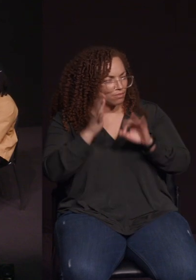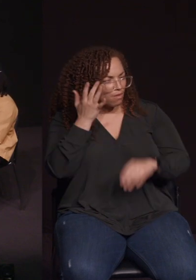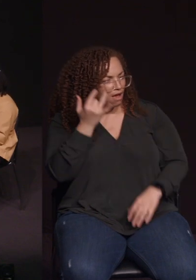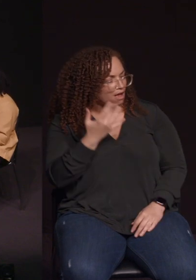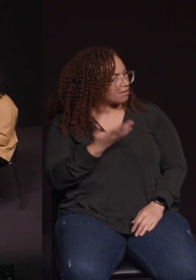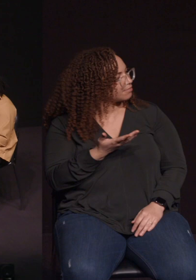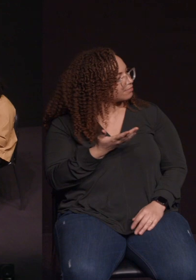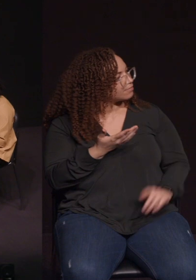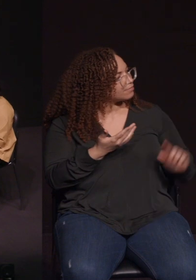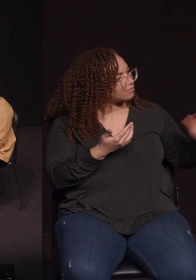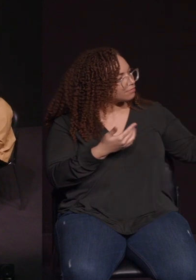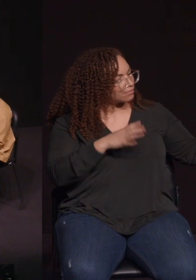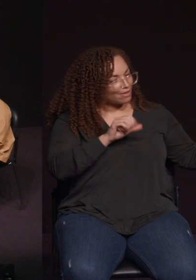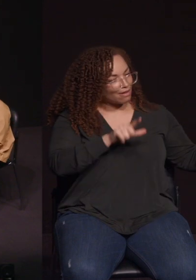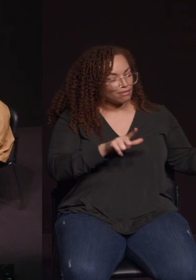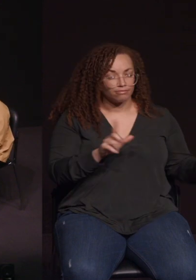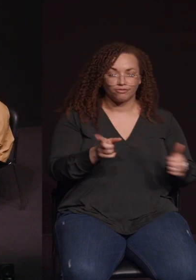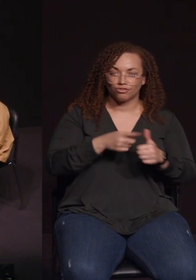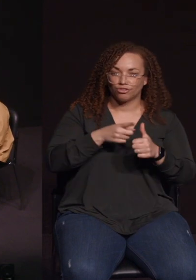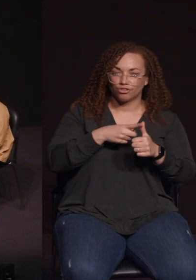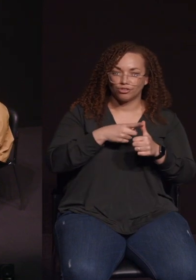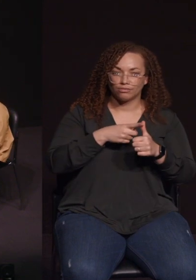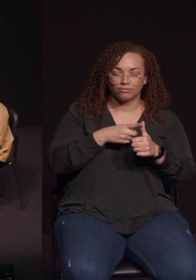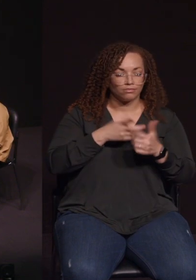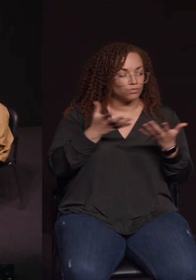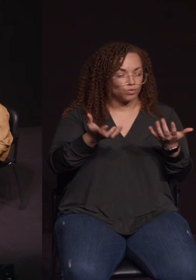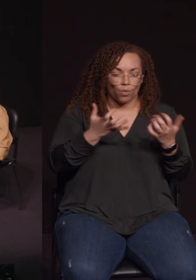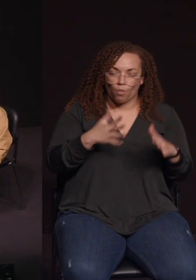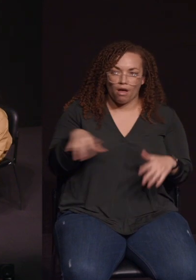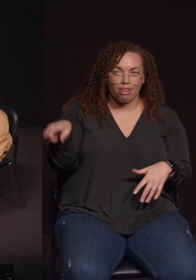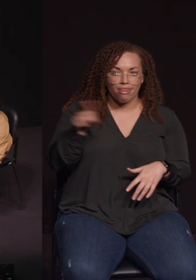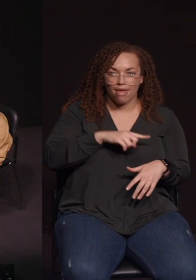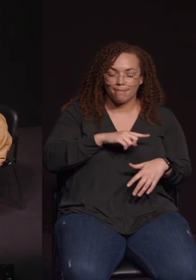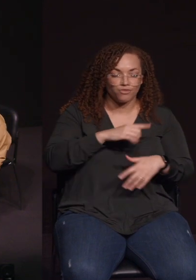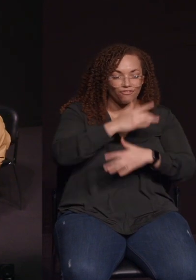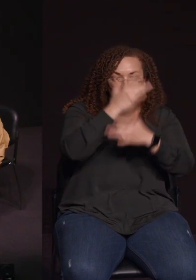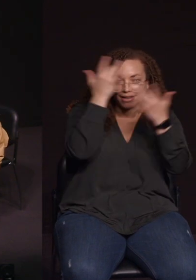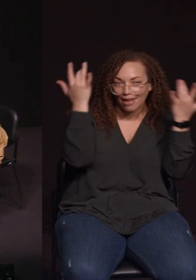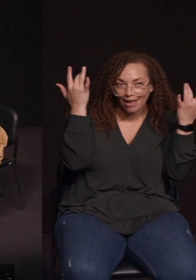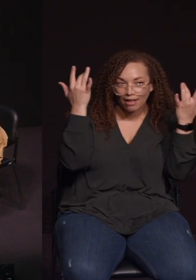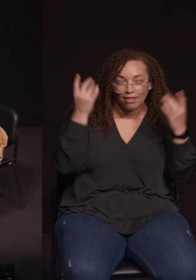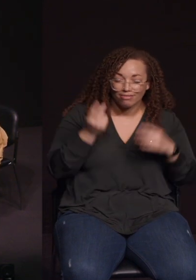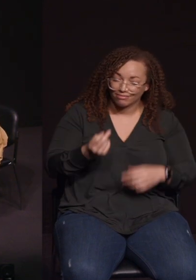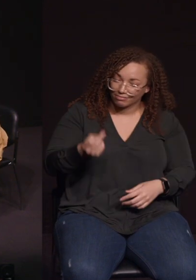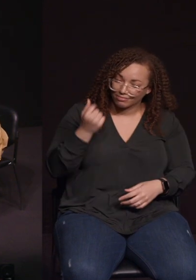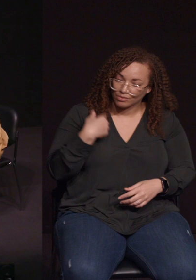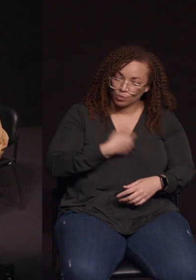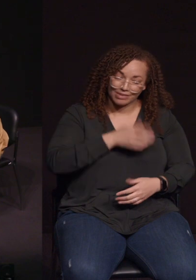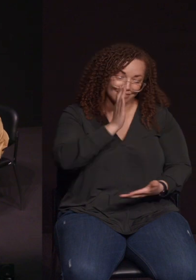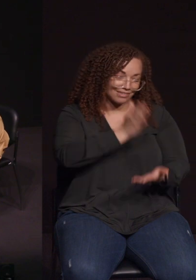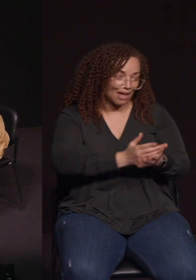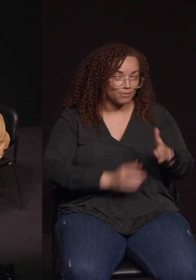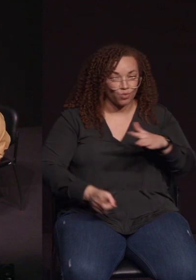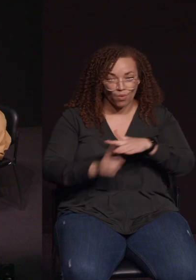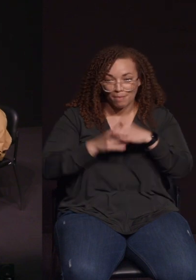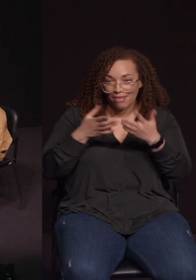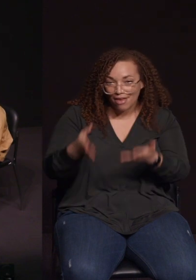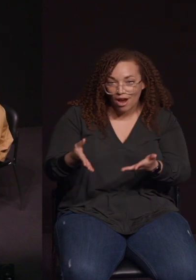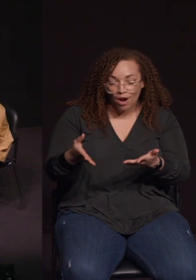First and foremost, we don't want them to forget. The minute we stop showing up in Canfield, they think it's